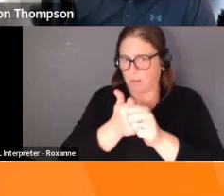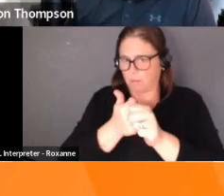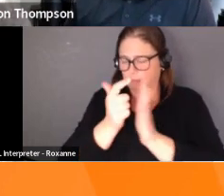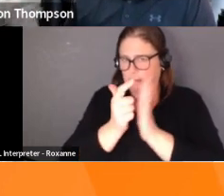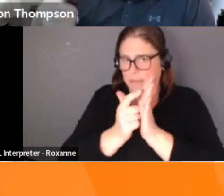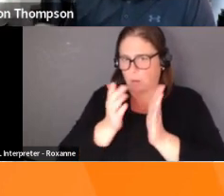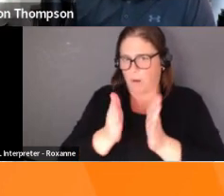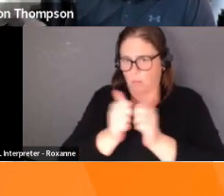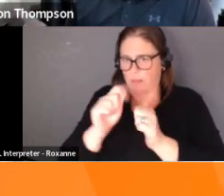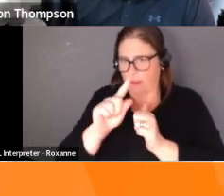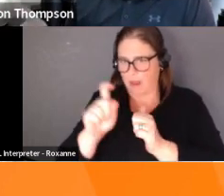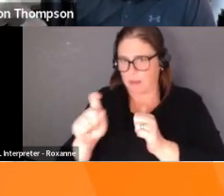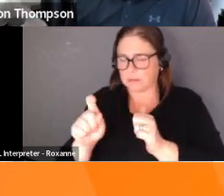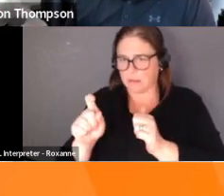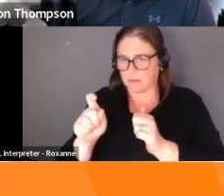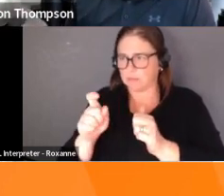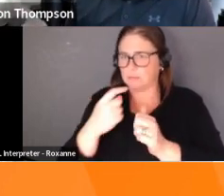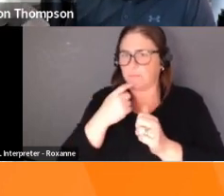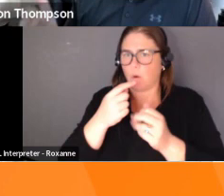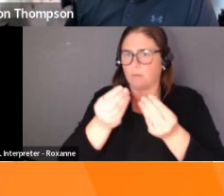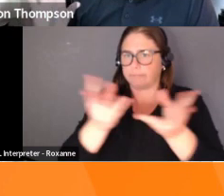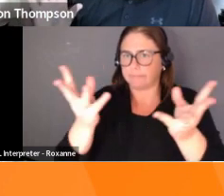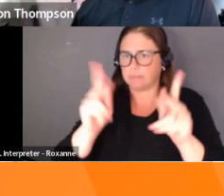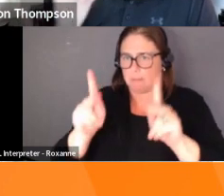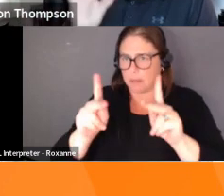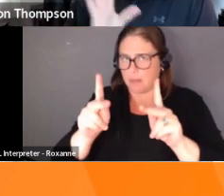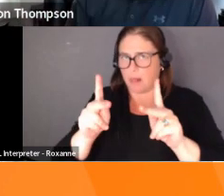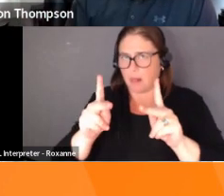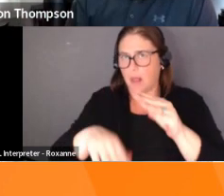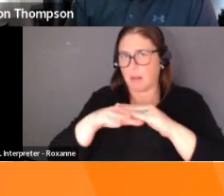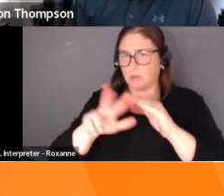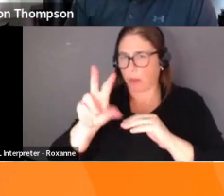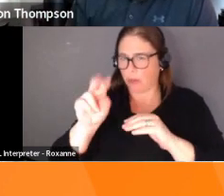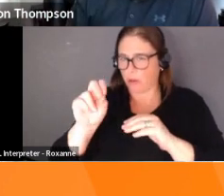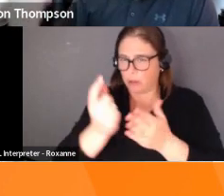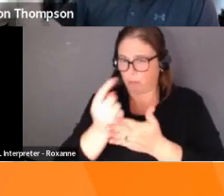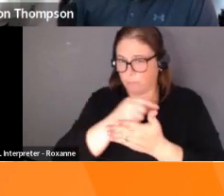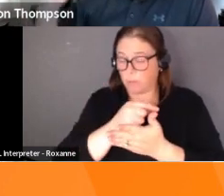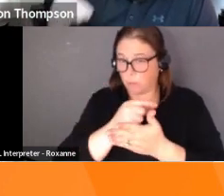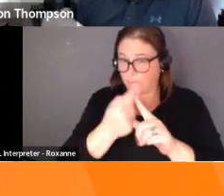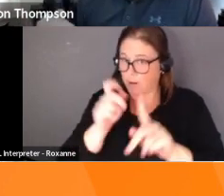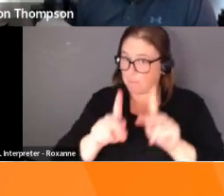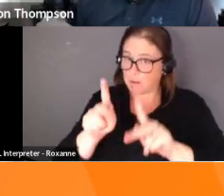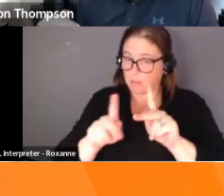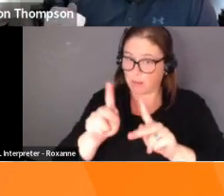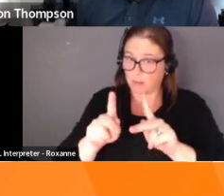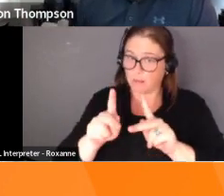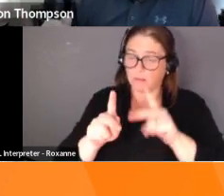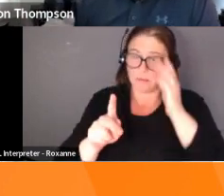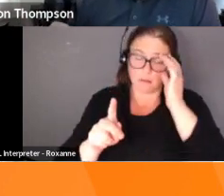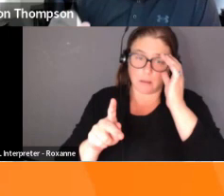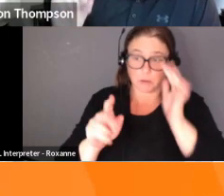30 reviews through that process. Okay, so investing in those reviews as part of your product launch strategy